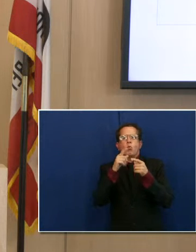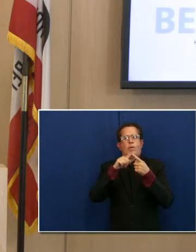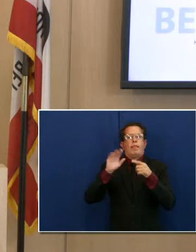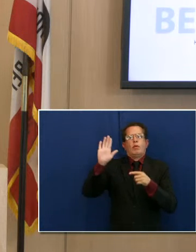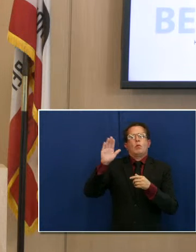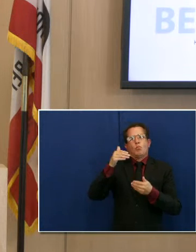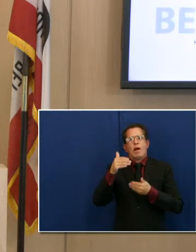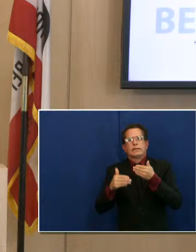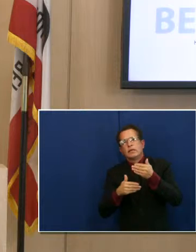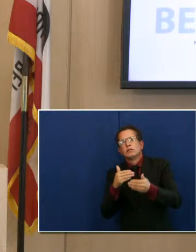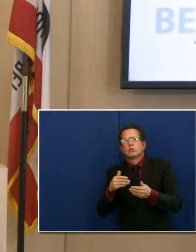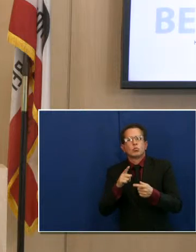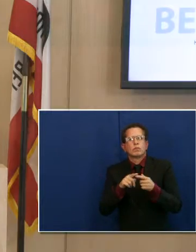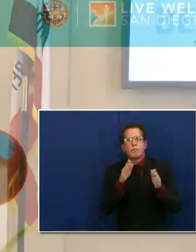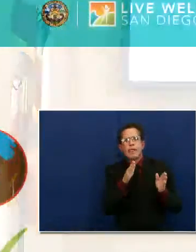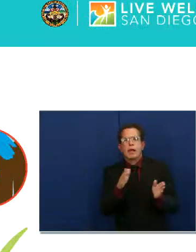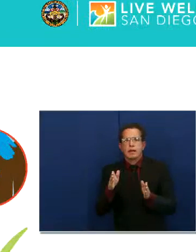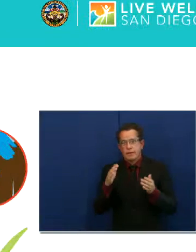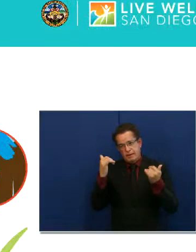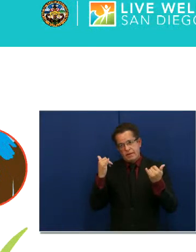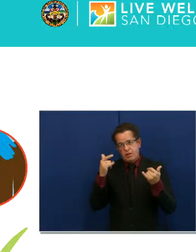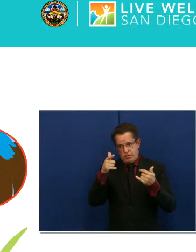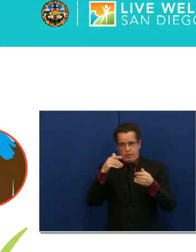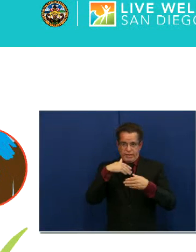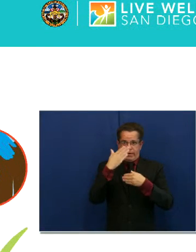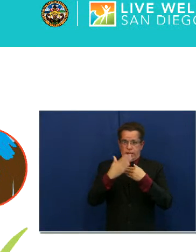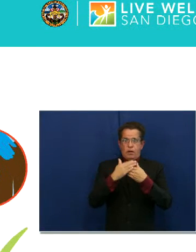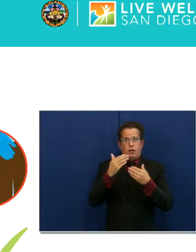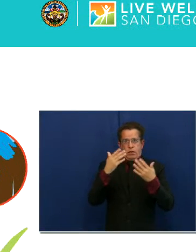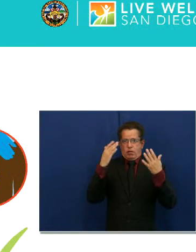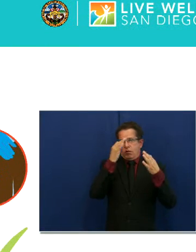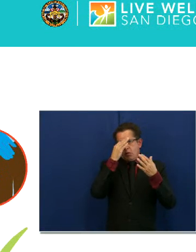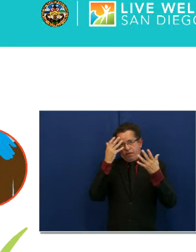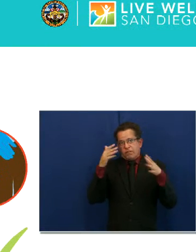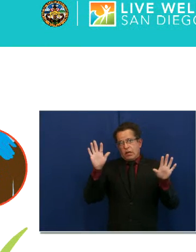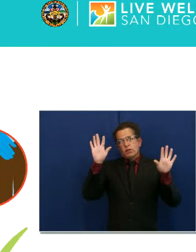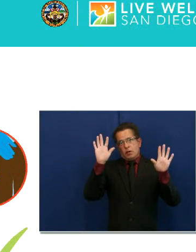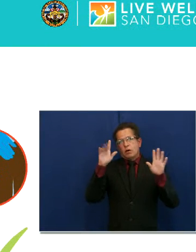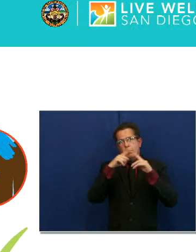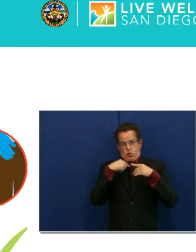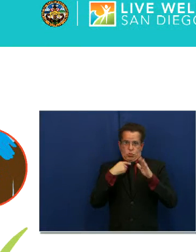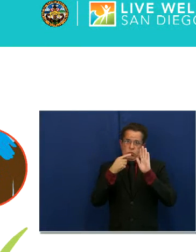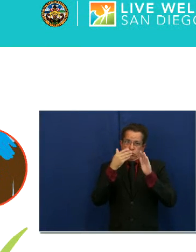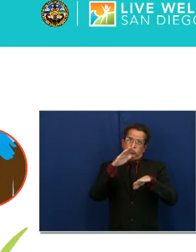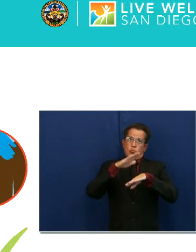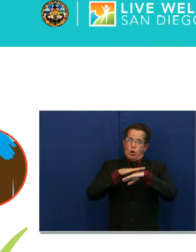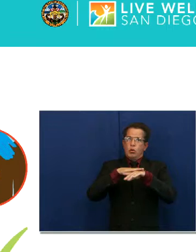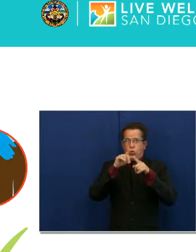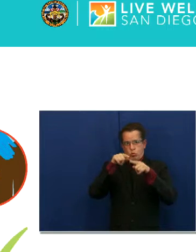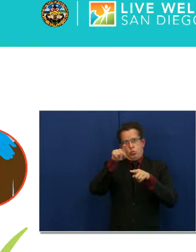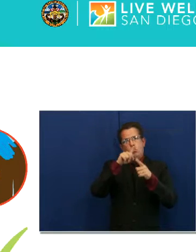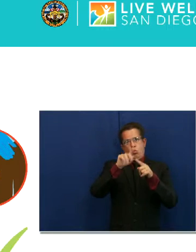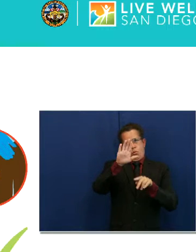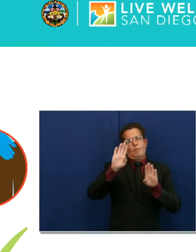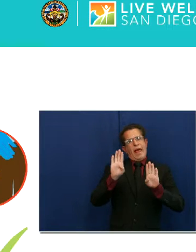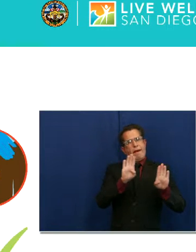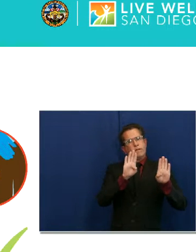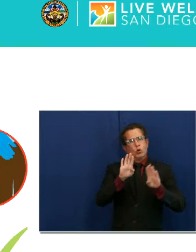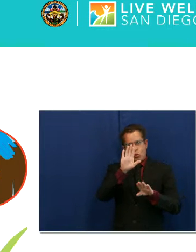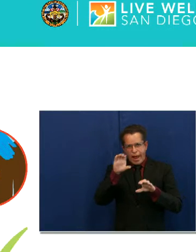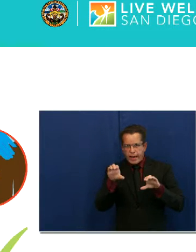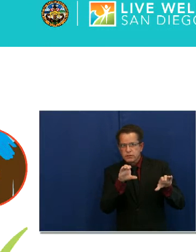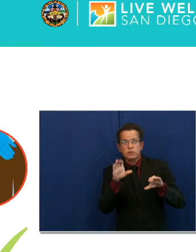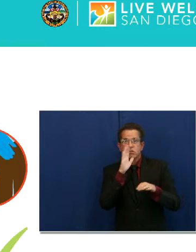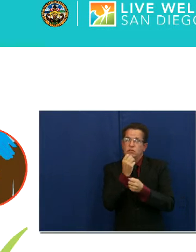to the next slides, as I close, I just want to remind everyone that our actions can save lives. We want to